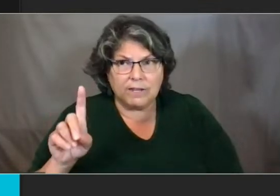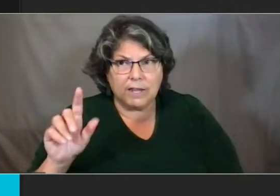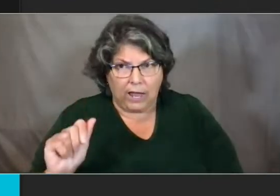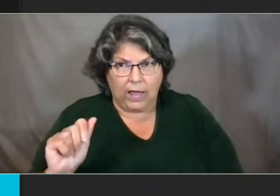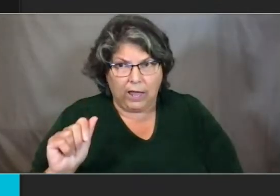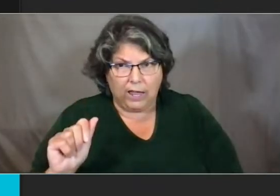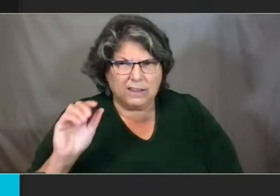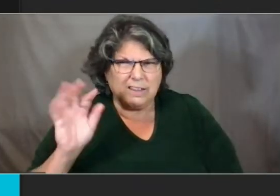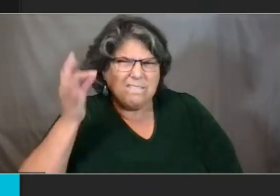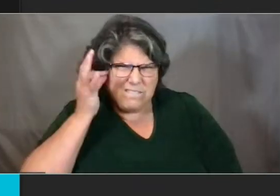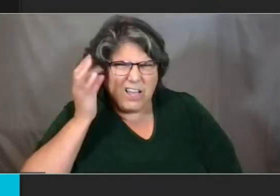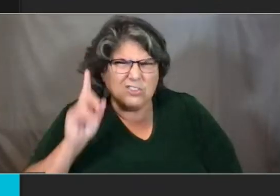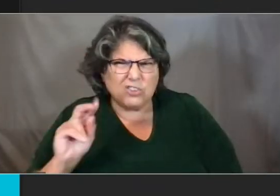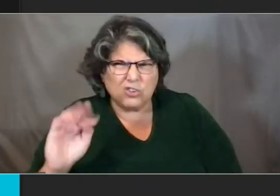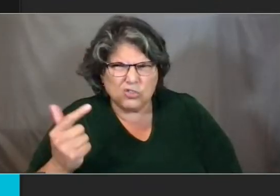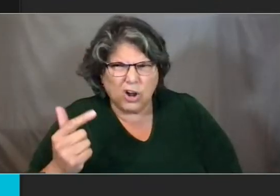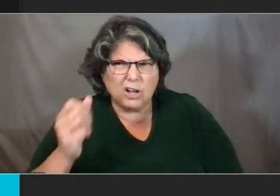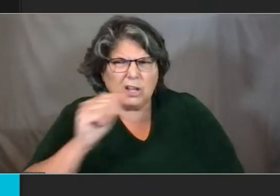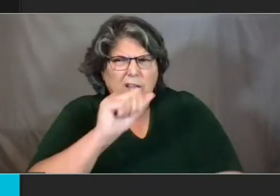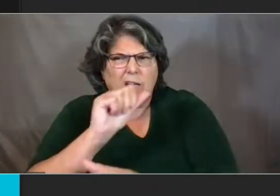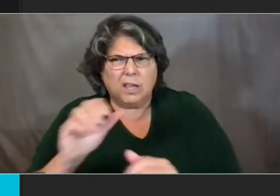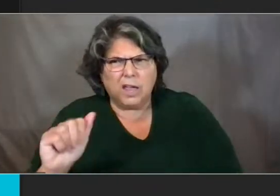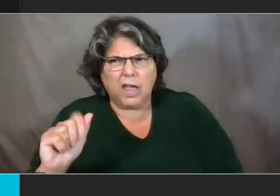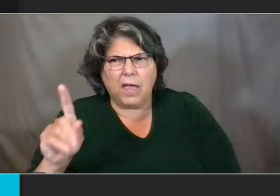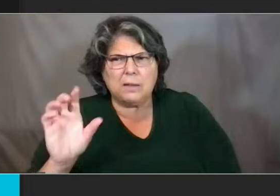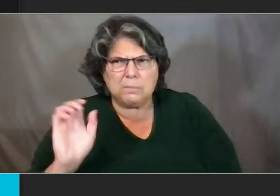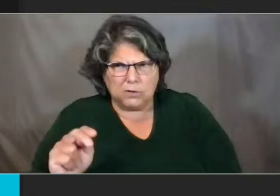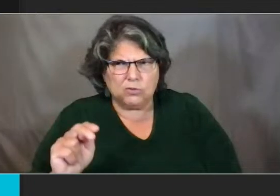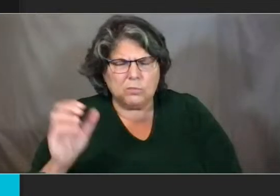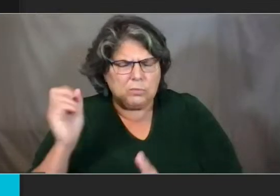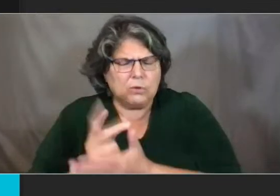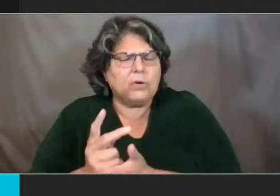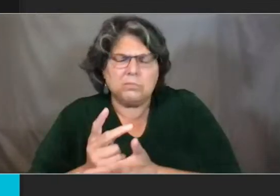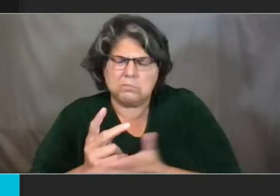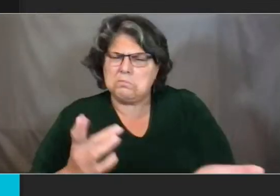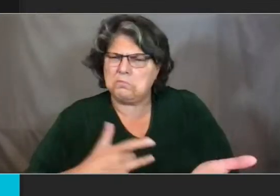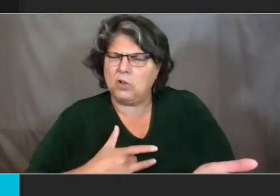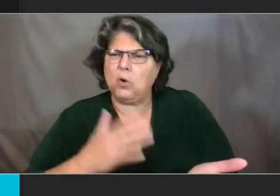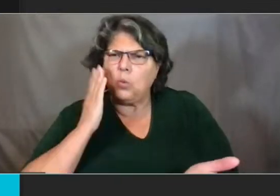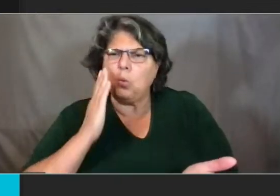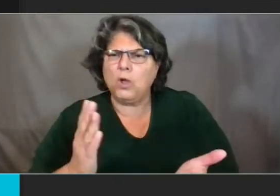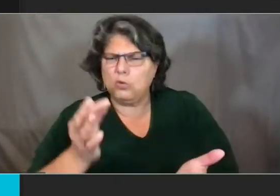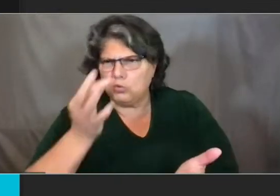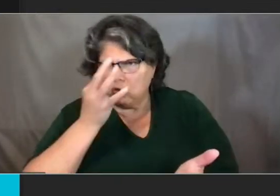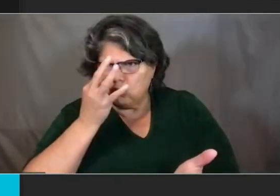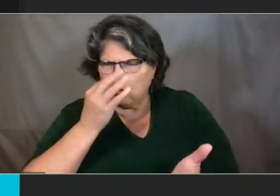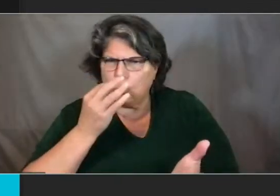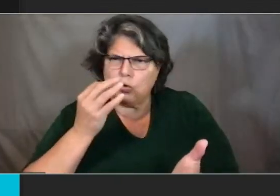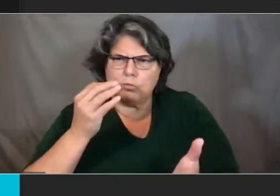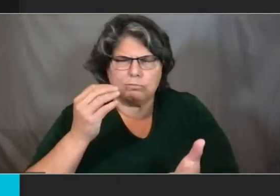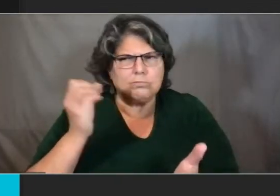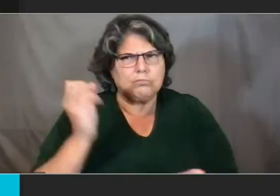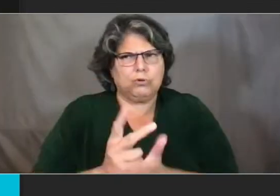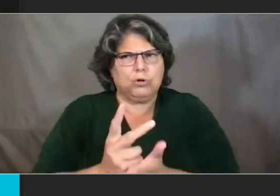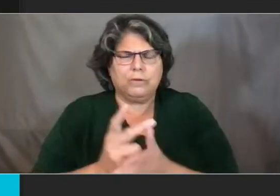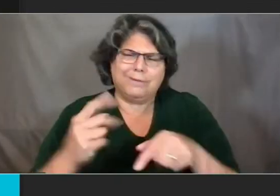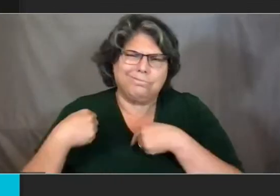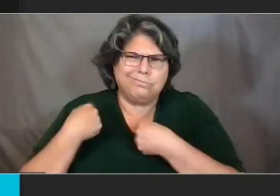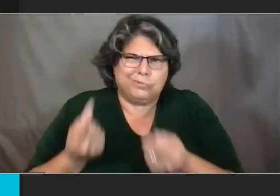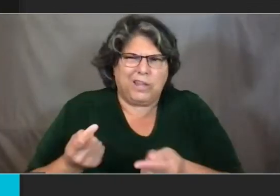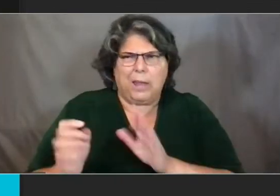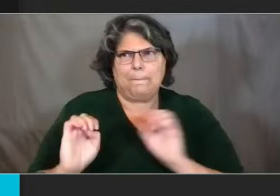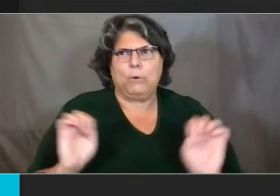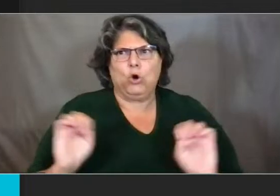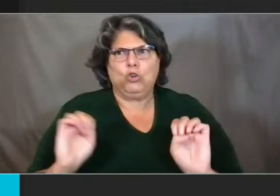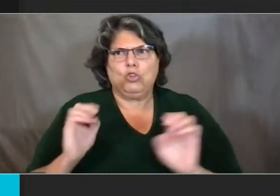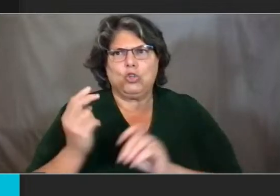a Federal Drug Administration approval, is expected to be upcoming for our 3 emergency use authorized vaccines,